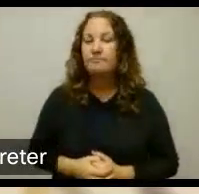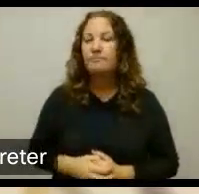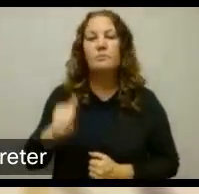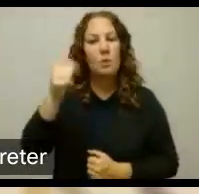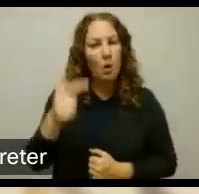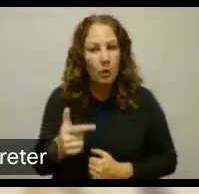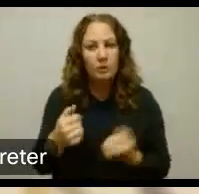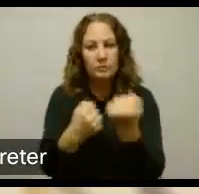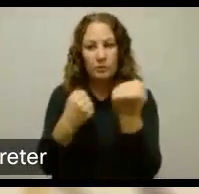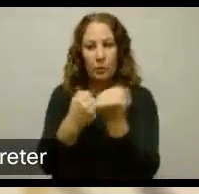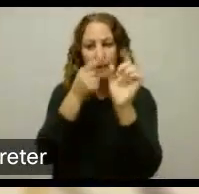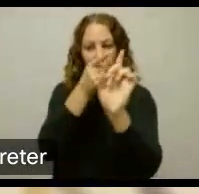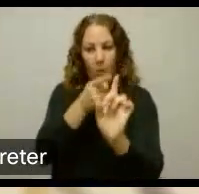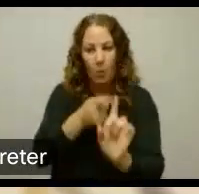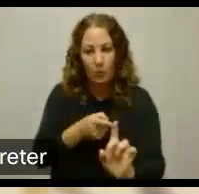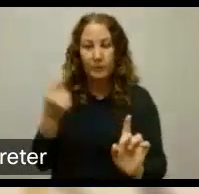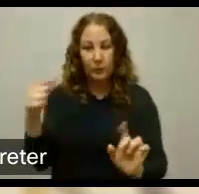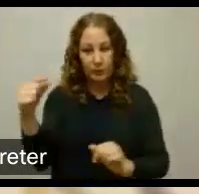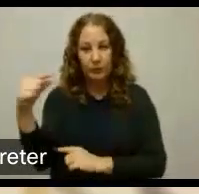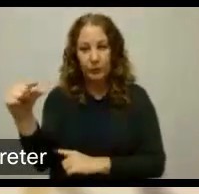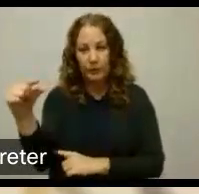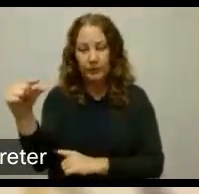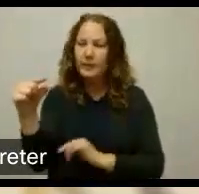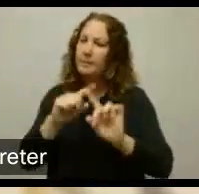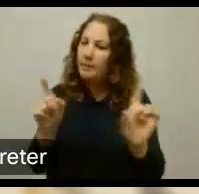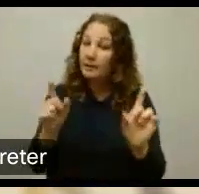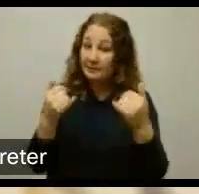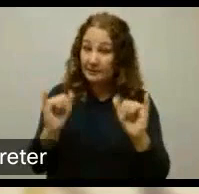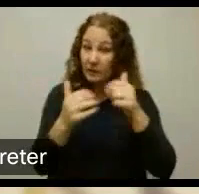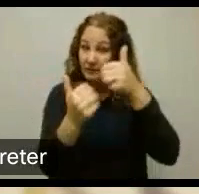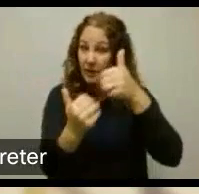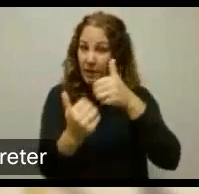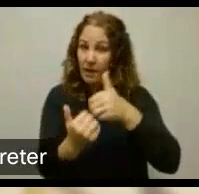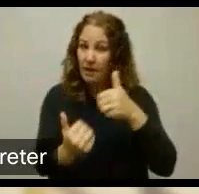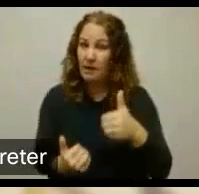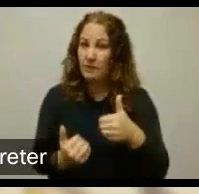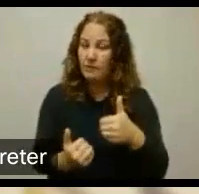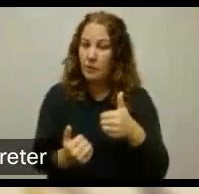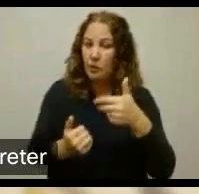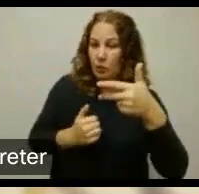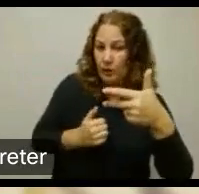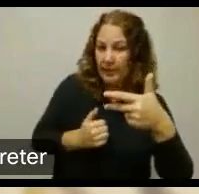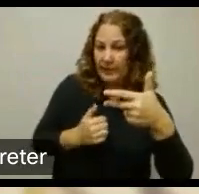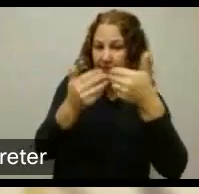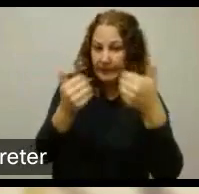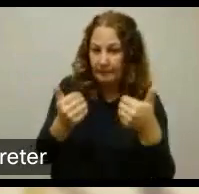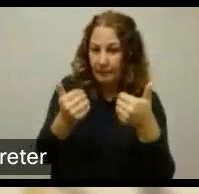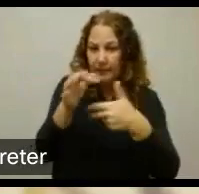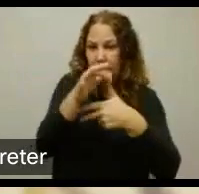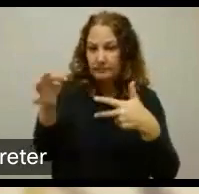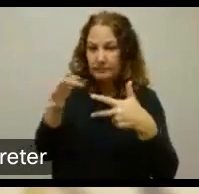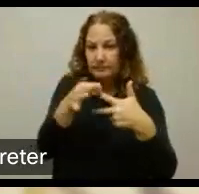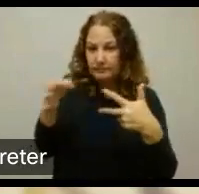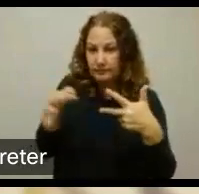the supporting points in green, but we can divide this even further into the 3 distinct supporting